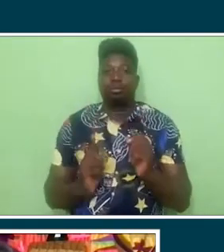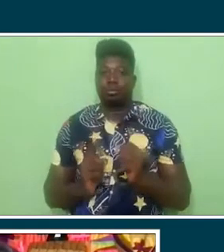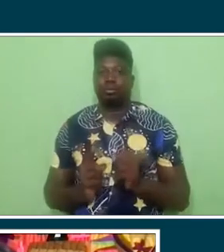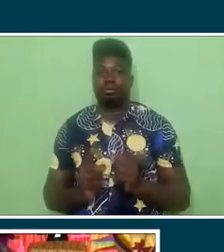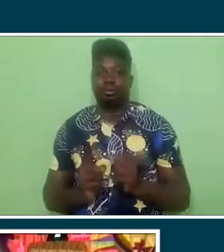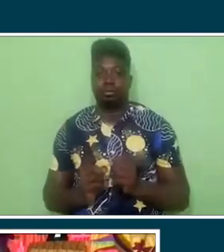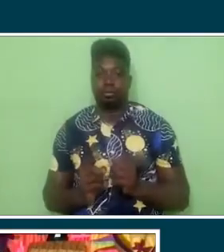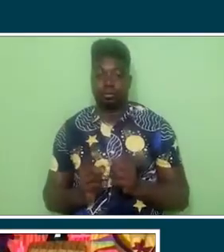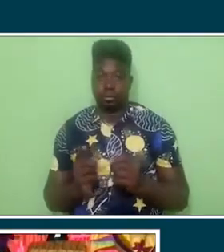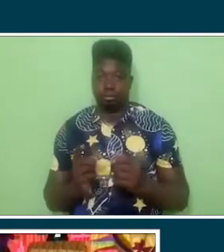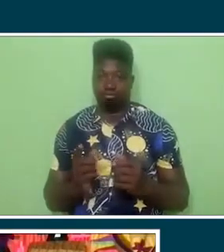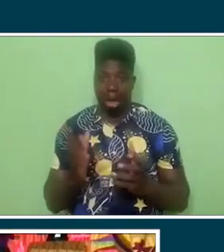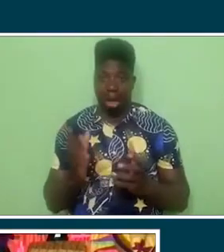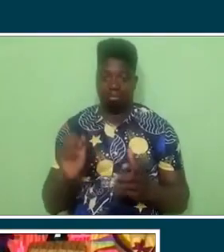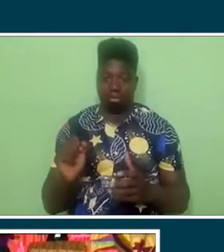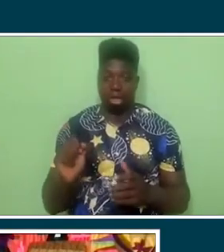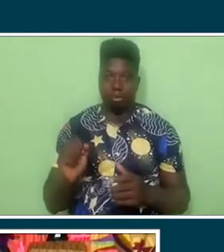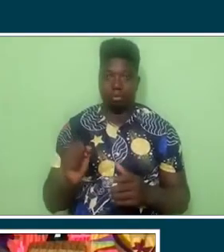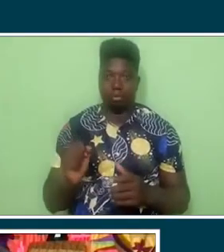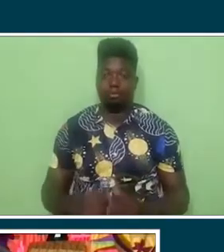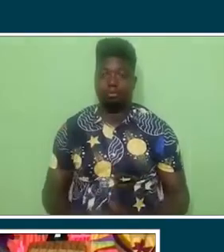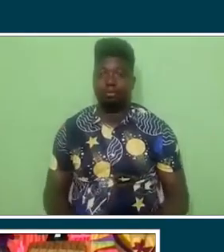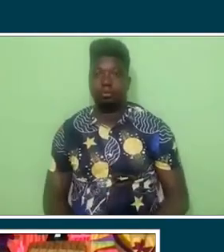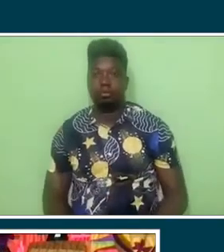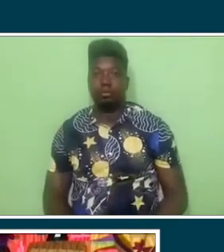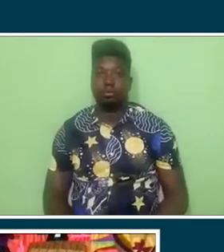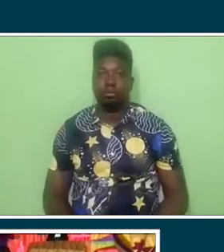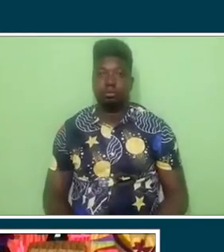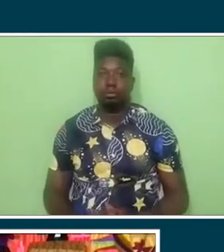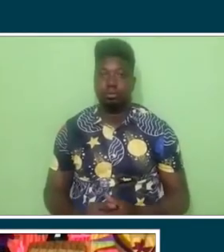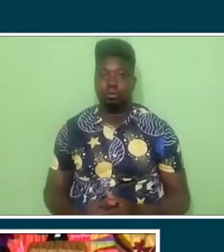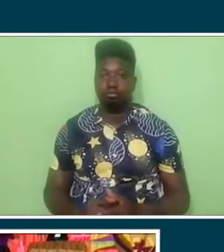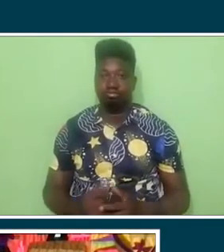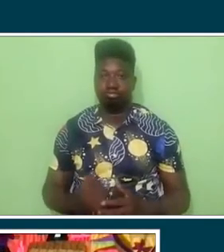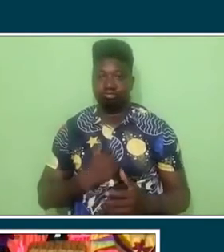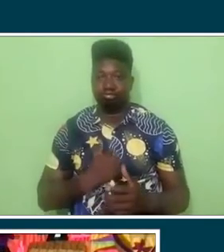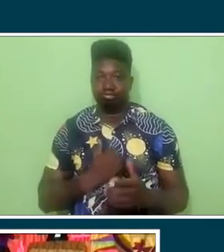yes. Yeah. Yes, yes. I want everybody to hold that